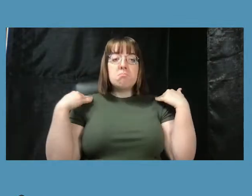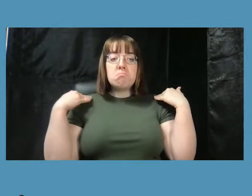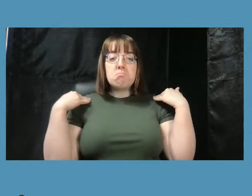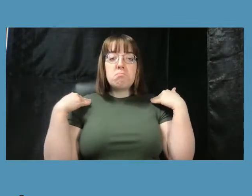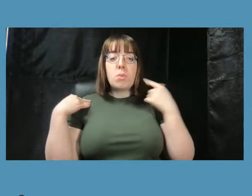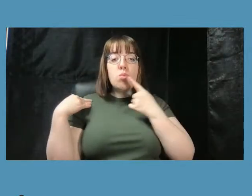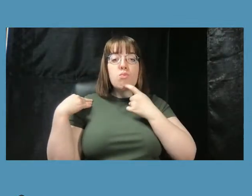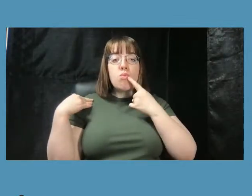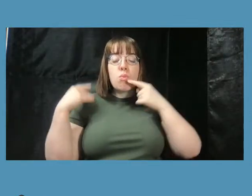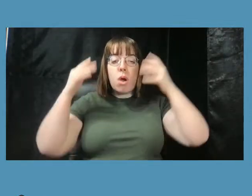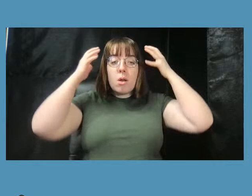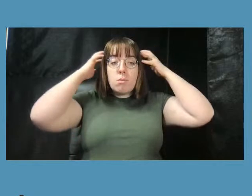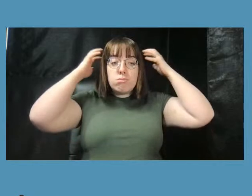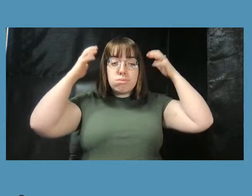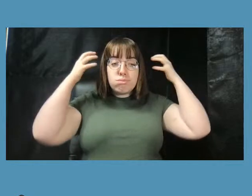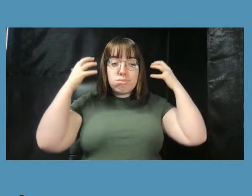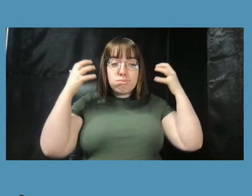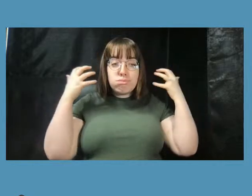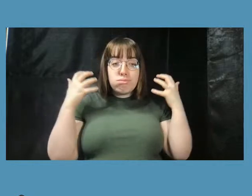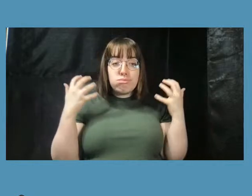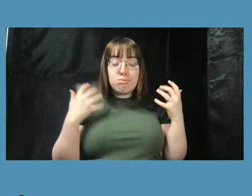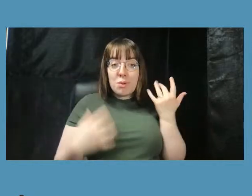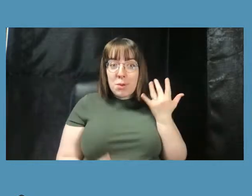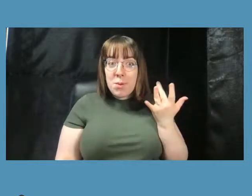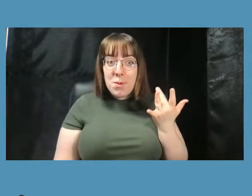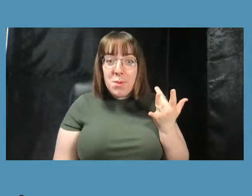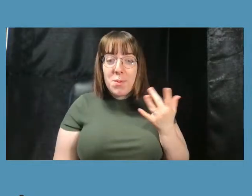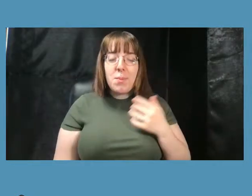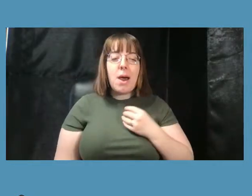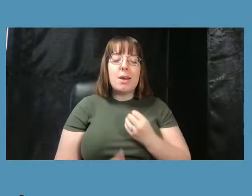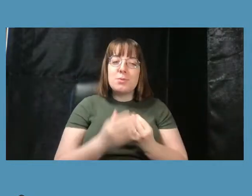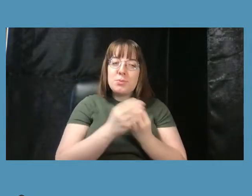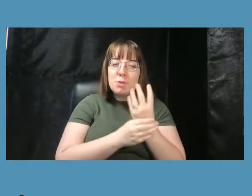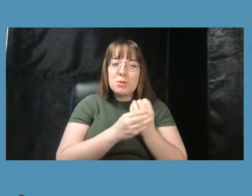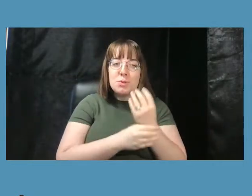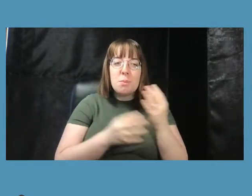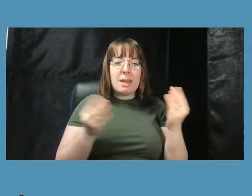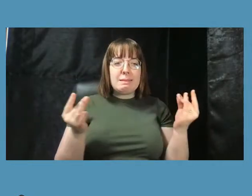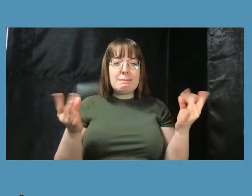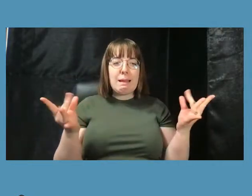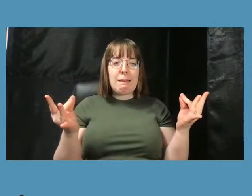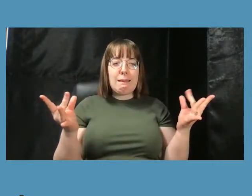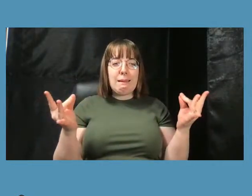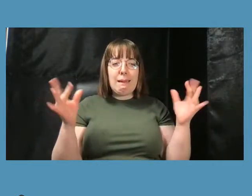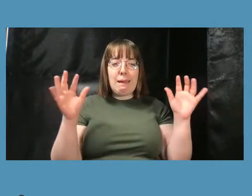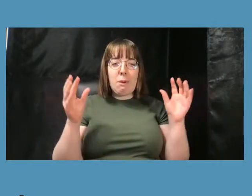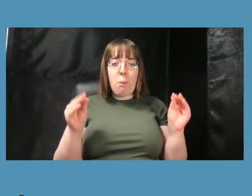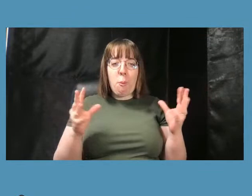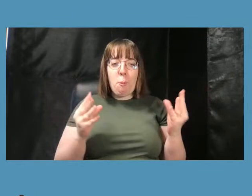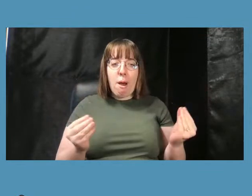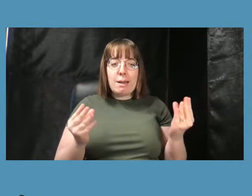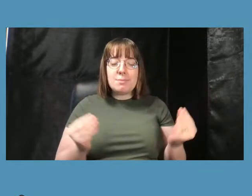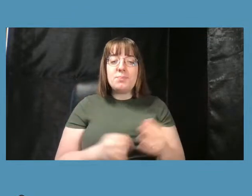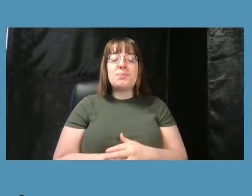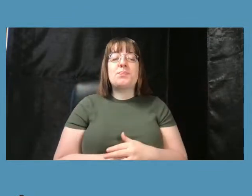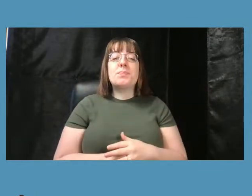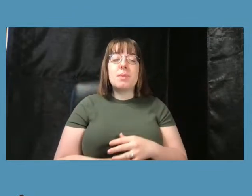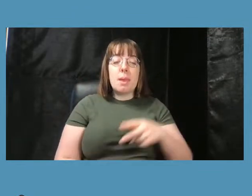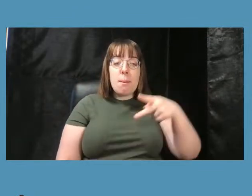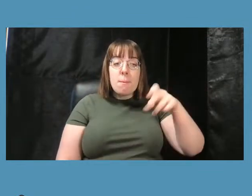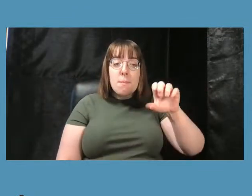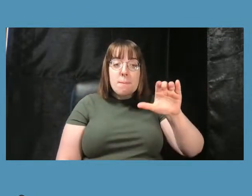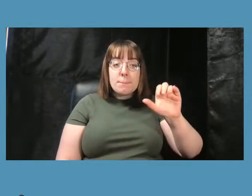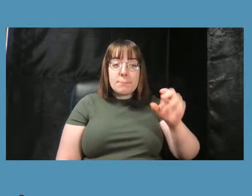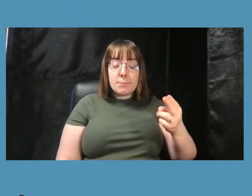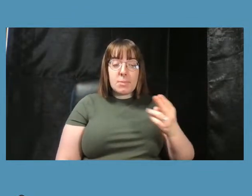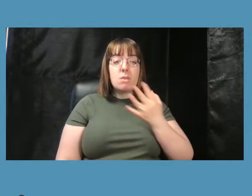hair, which is curly today due to the spring humidity down here in the Southeast. I'm wearing a peach-colored blouse and am sitting